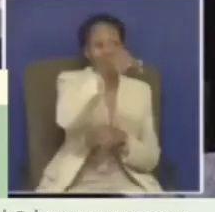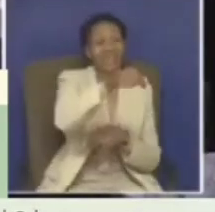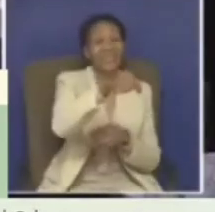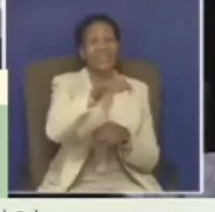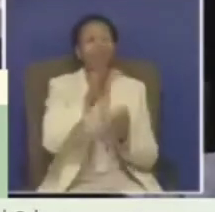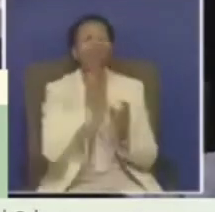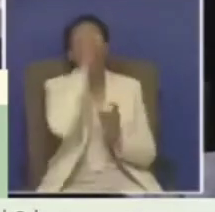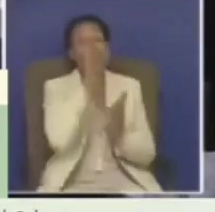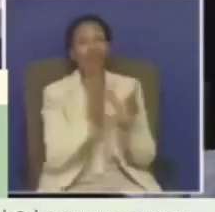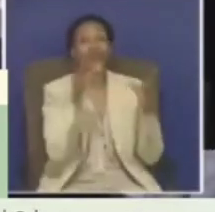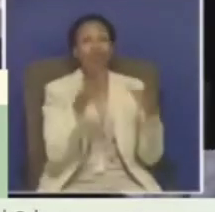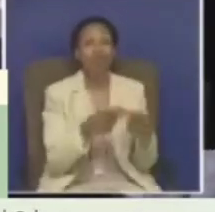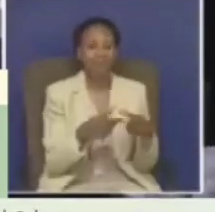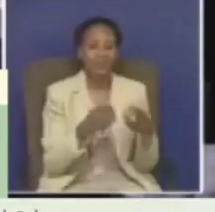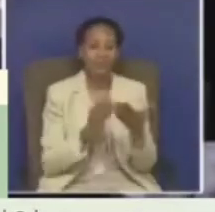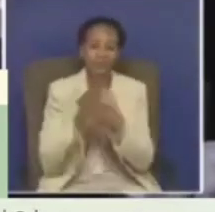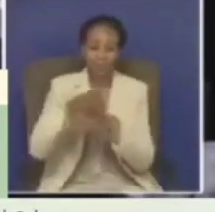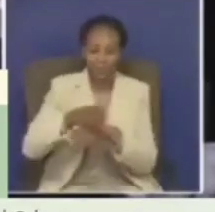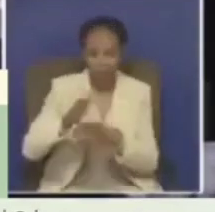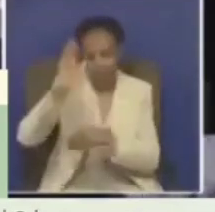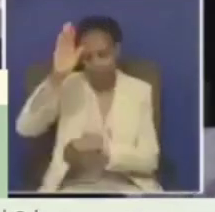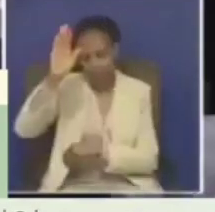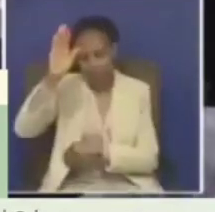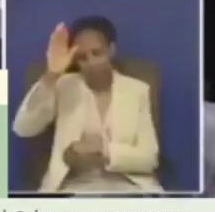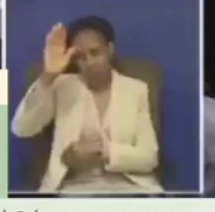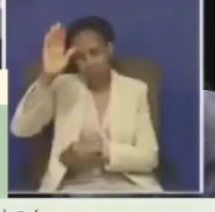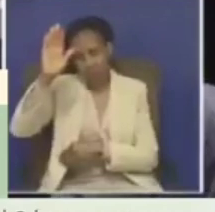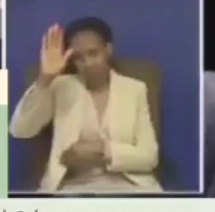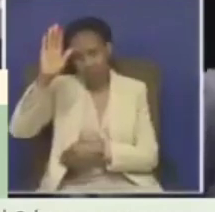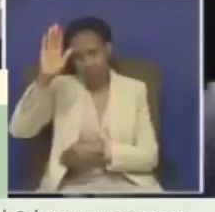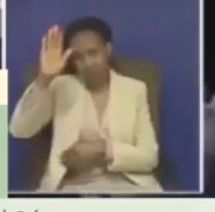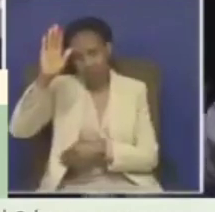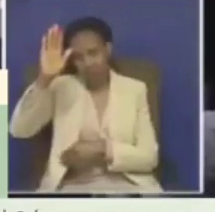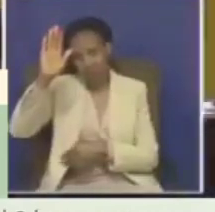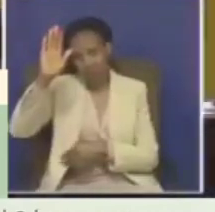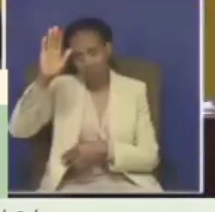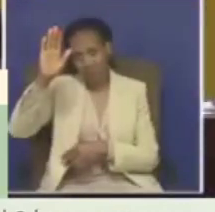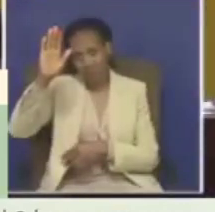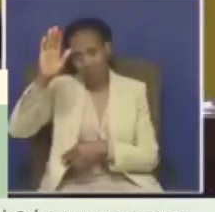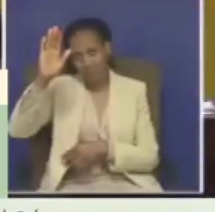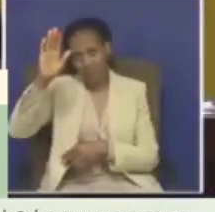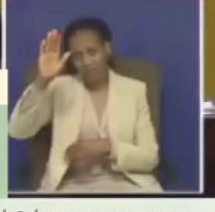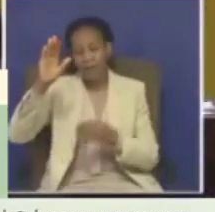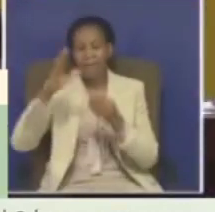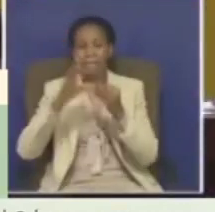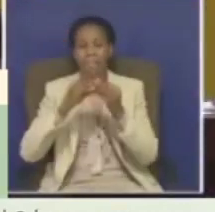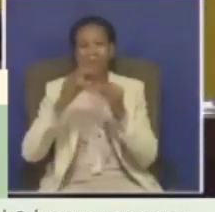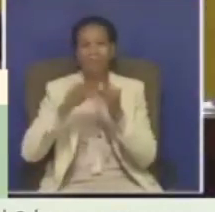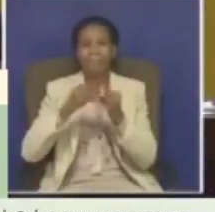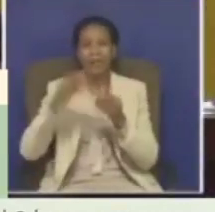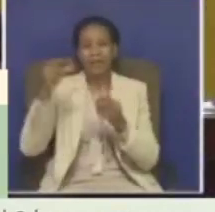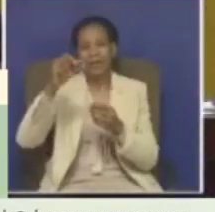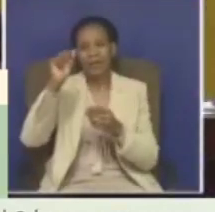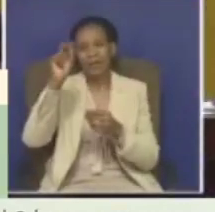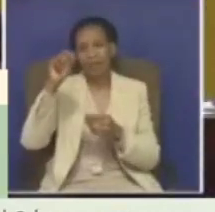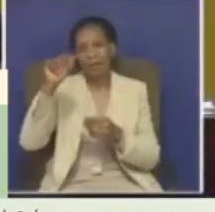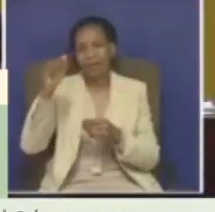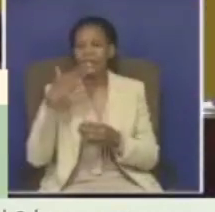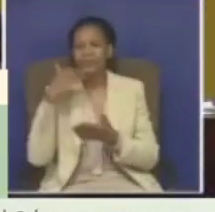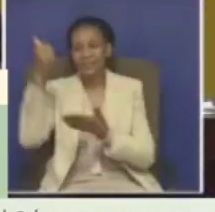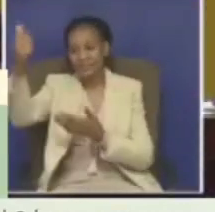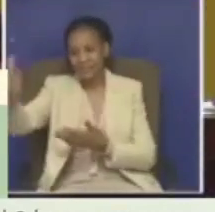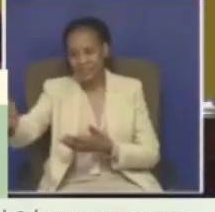The committee has just been Point of established. order. Point of Honorable Chair, Honorable Ghana, will you just take